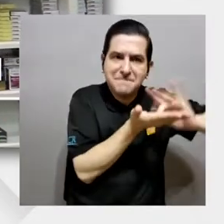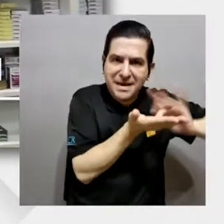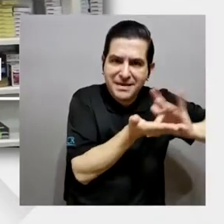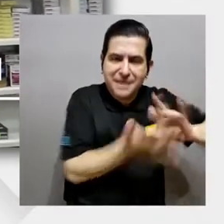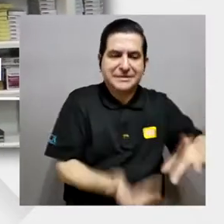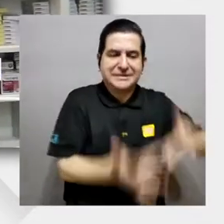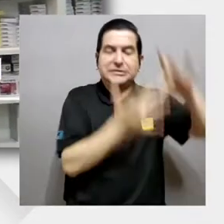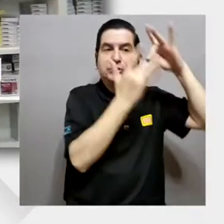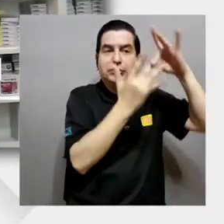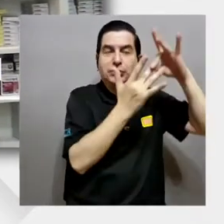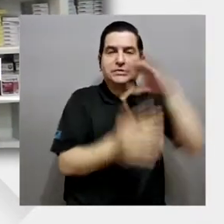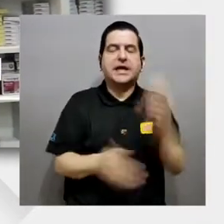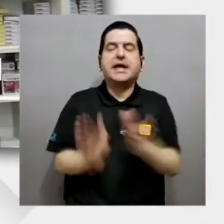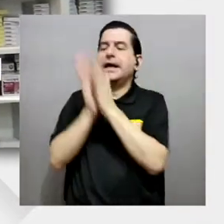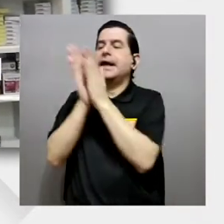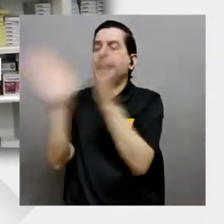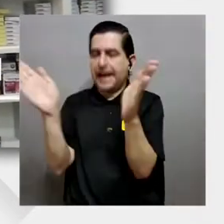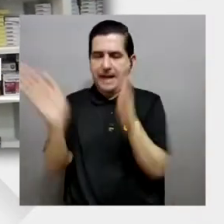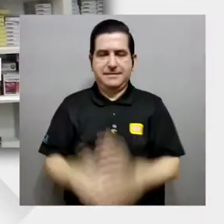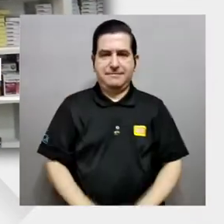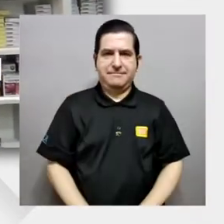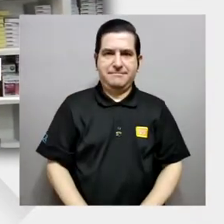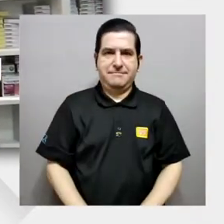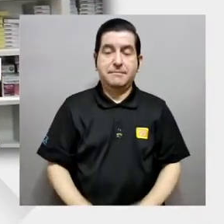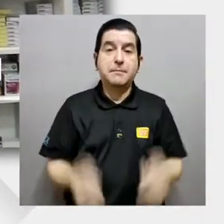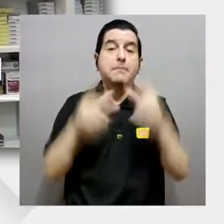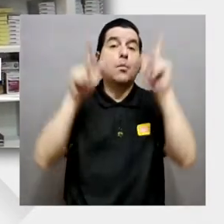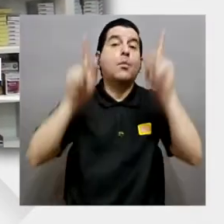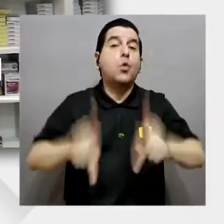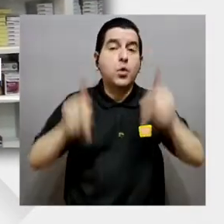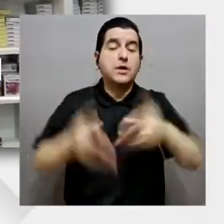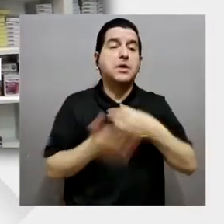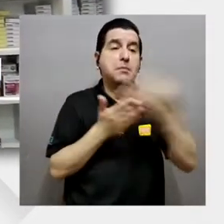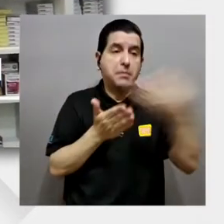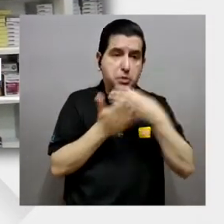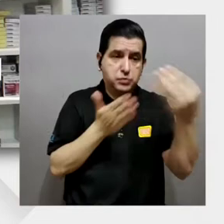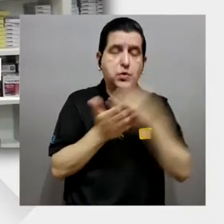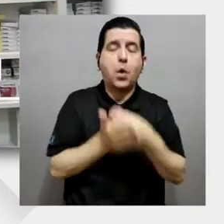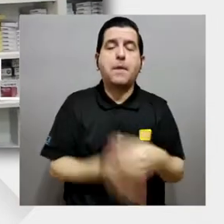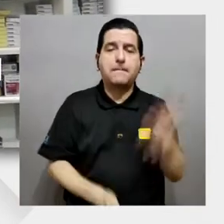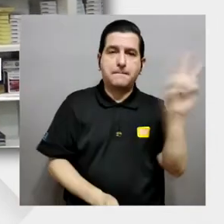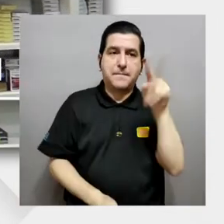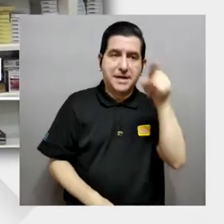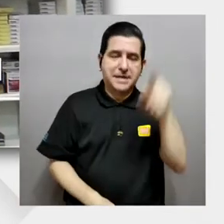it is divided into specialty and general drugs, so